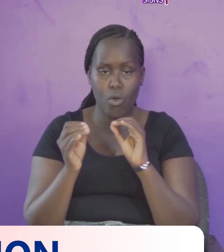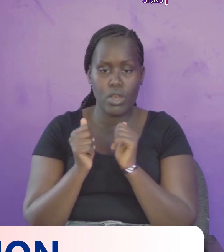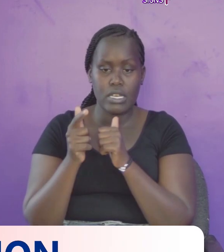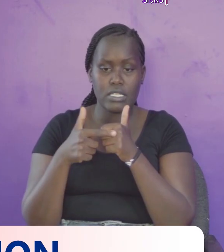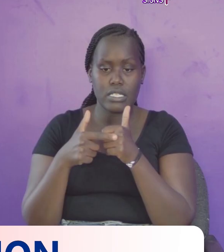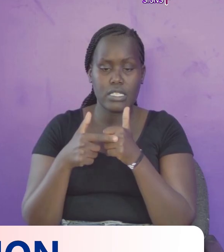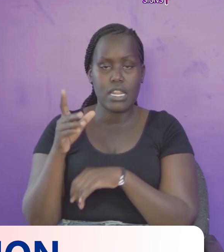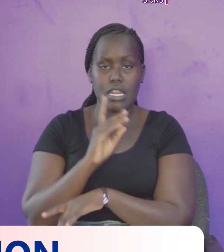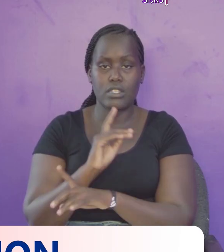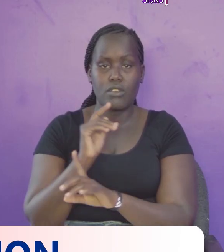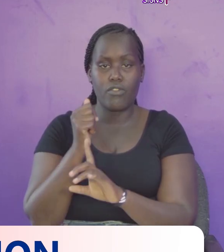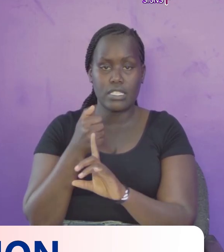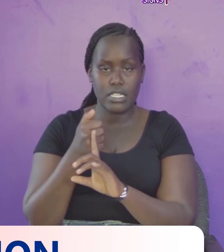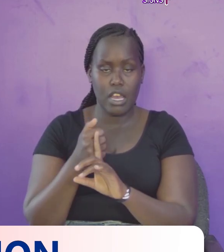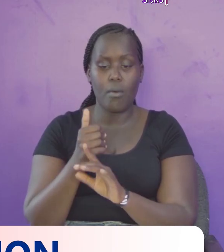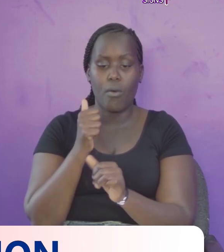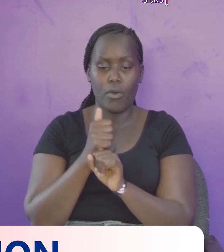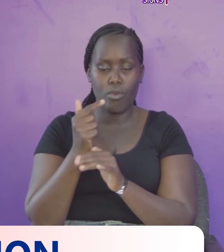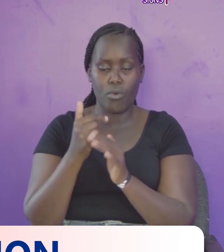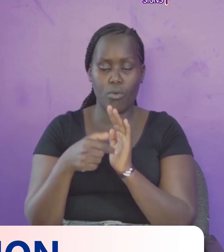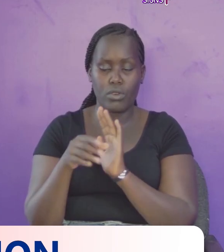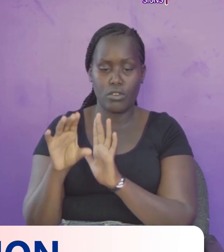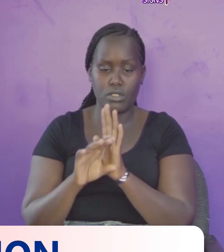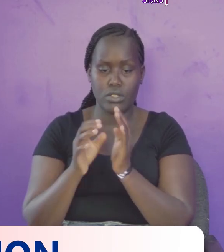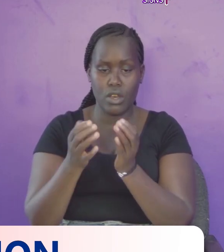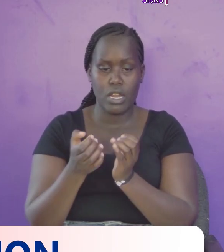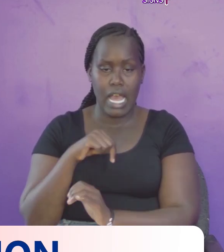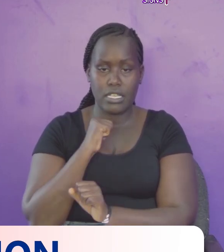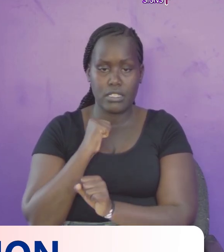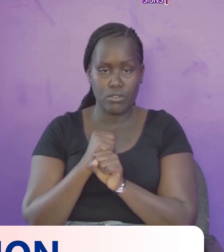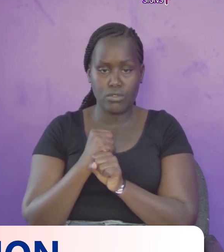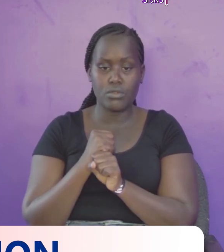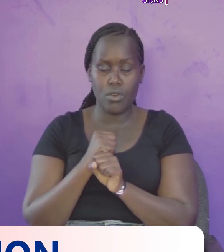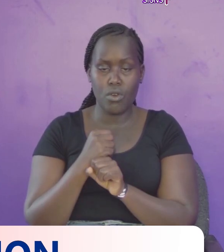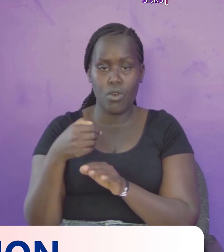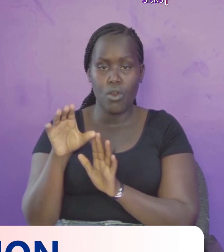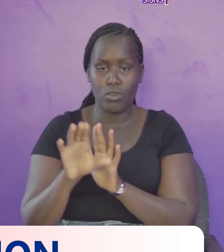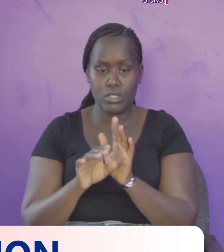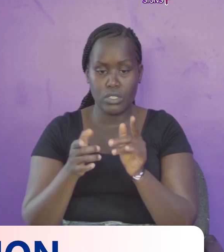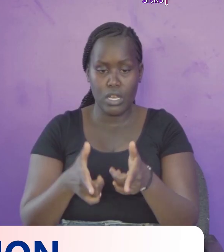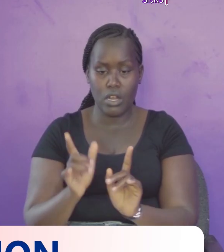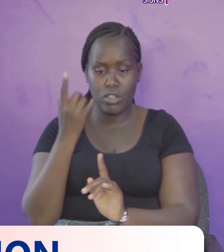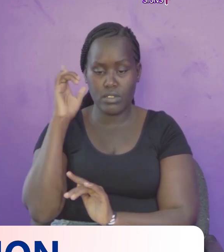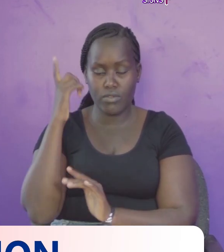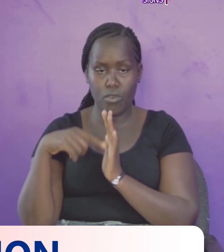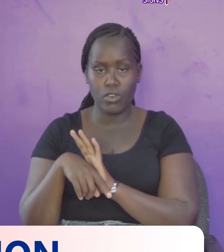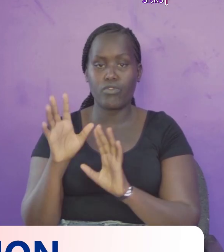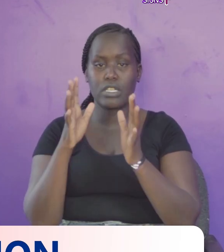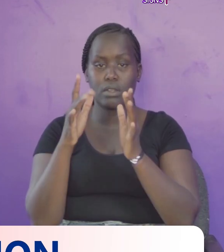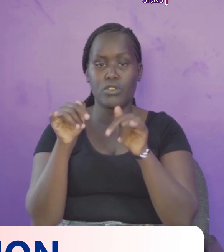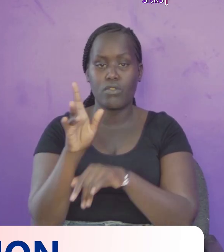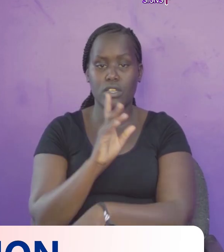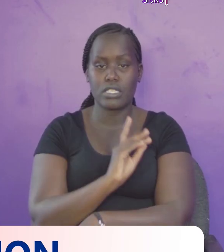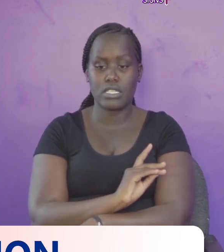do what the Constitution demands of us. Au sio? Constitution allows for celebration of these days. Ama